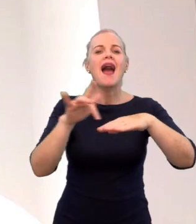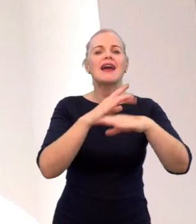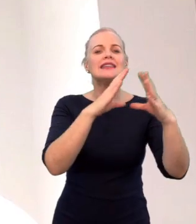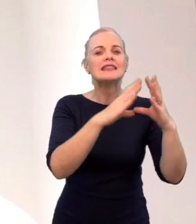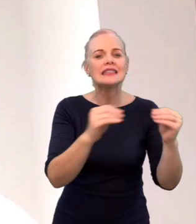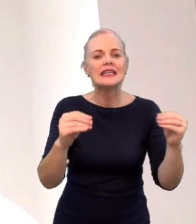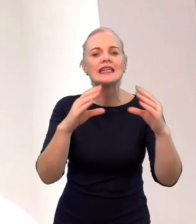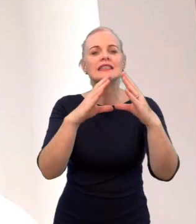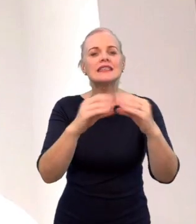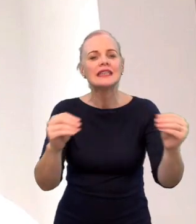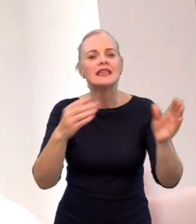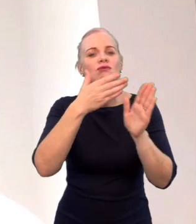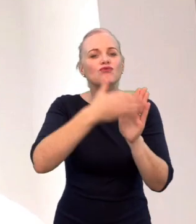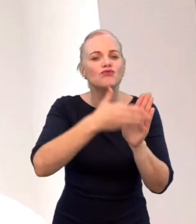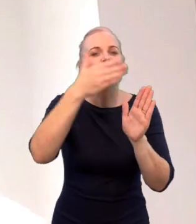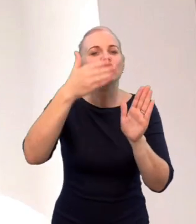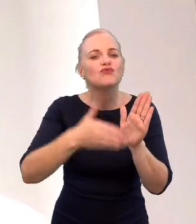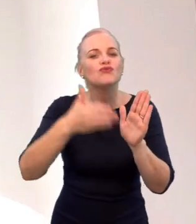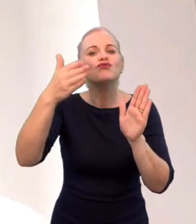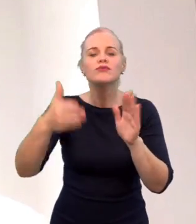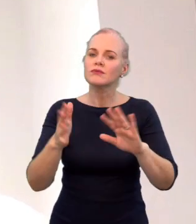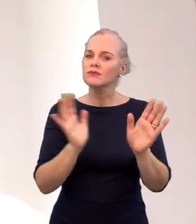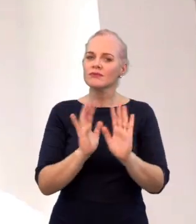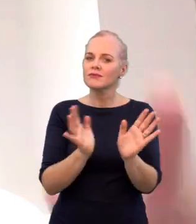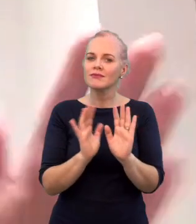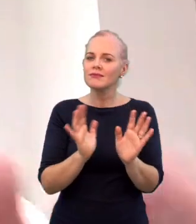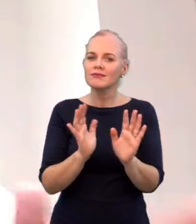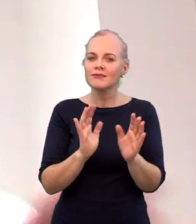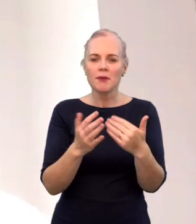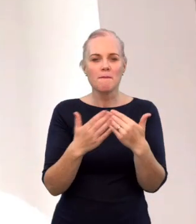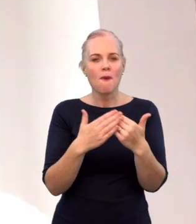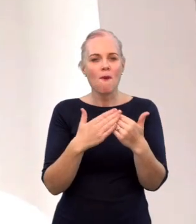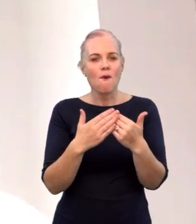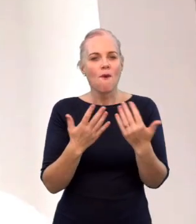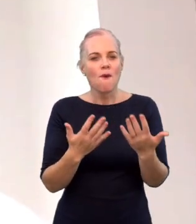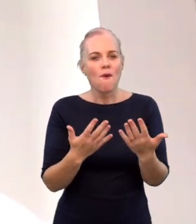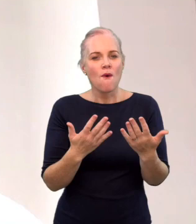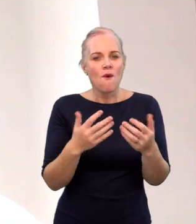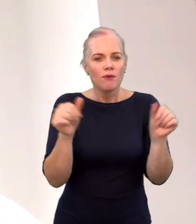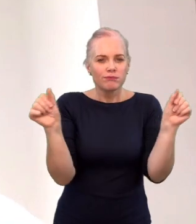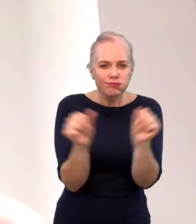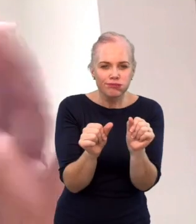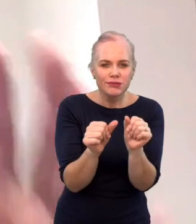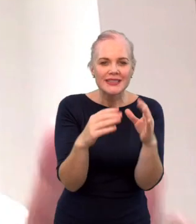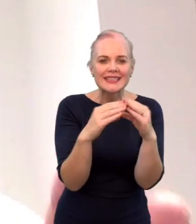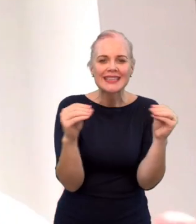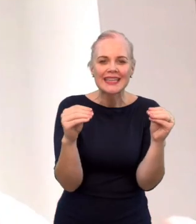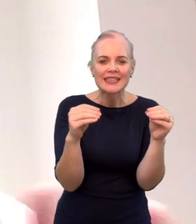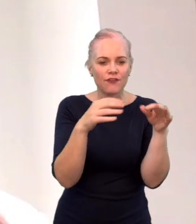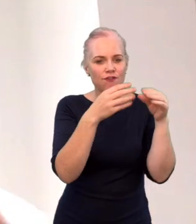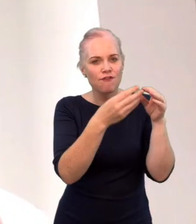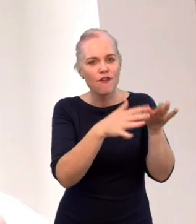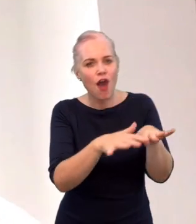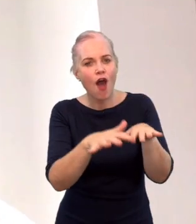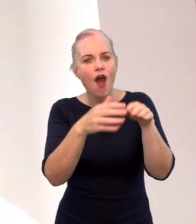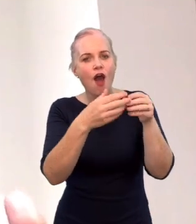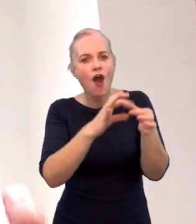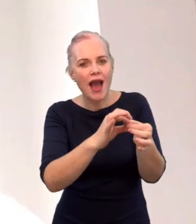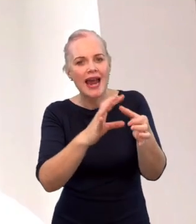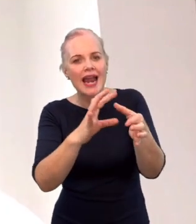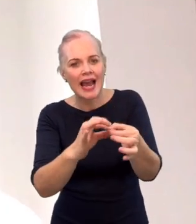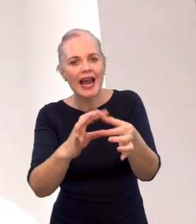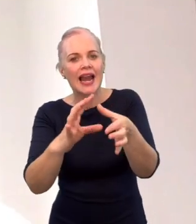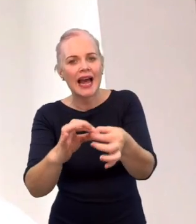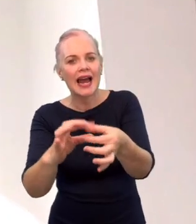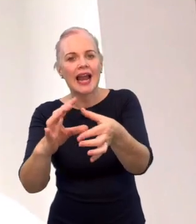in that sense. And it's definitely not a traditional play with traditional scenes. It's very short scenes, and they all kind of